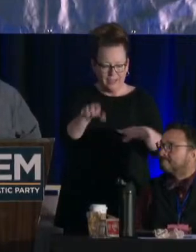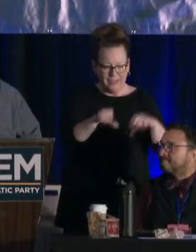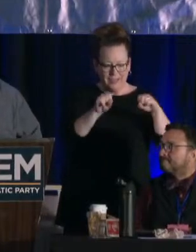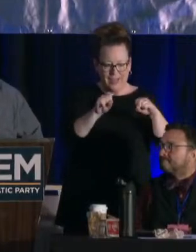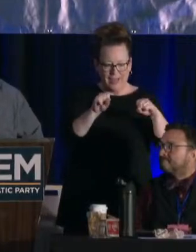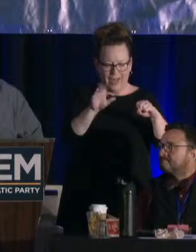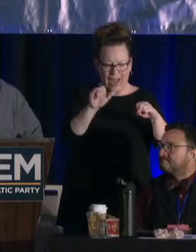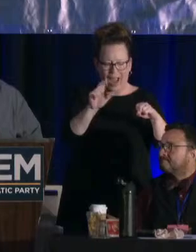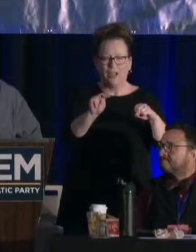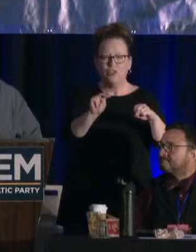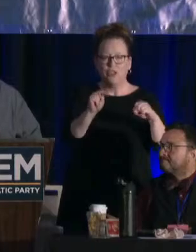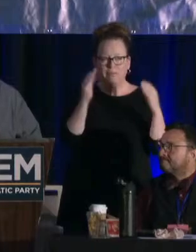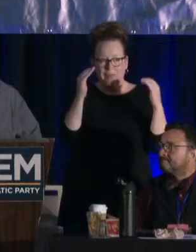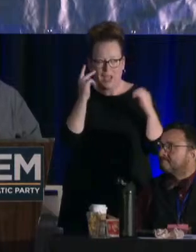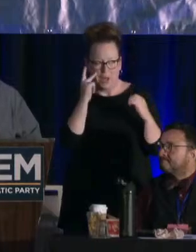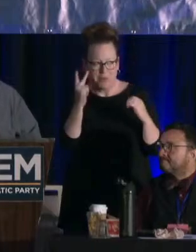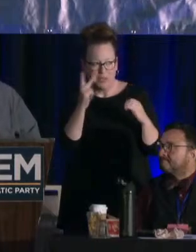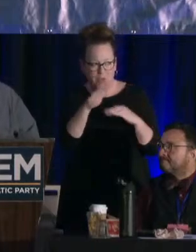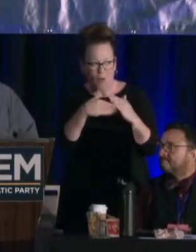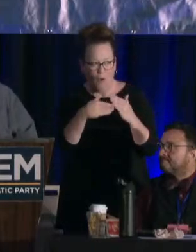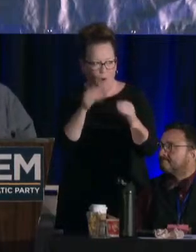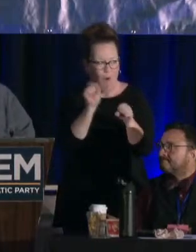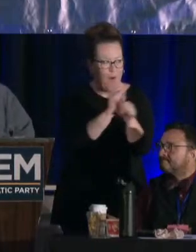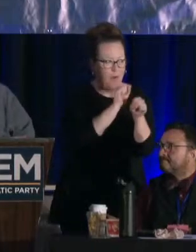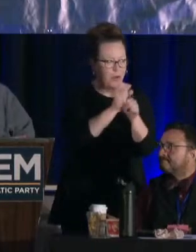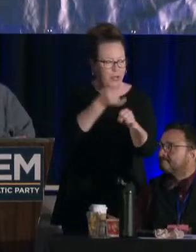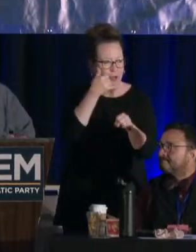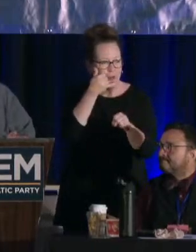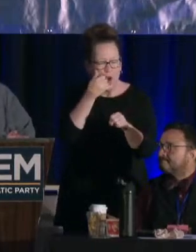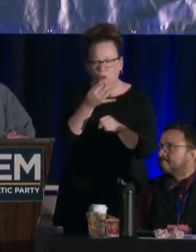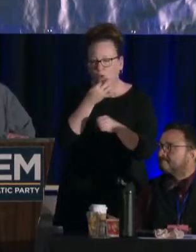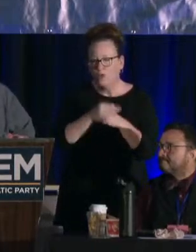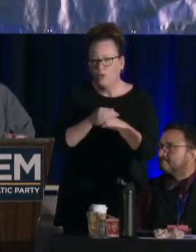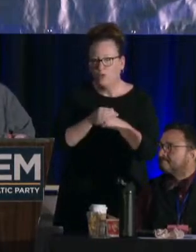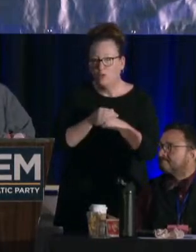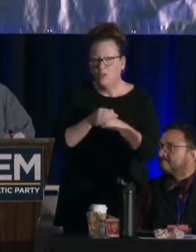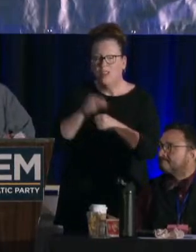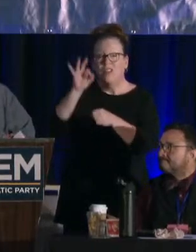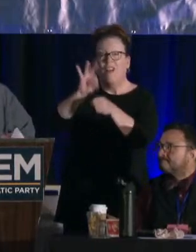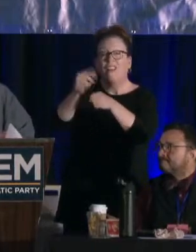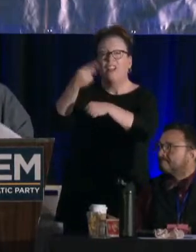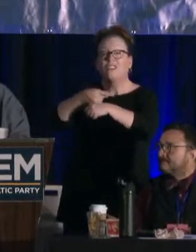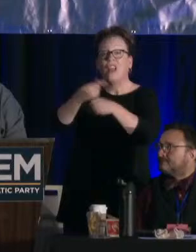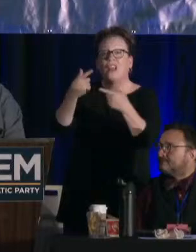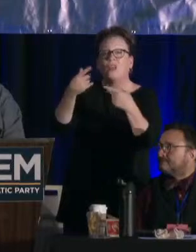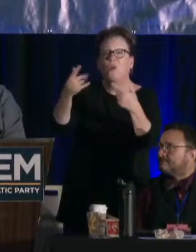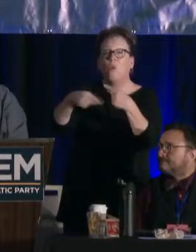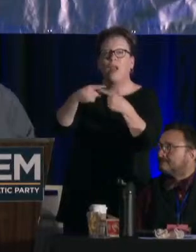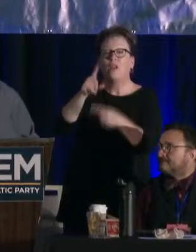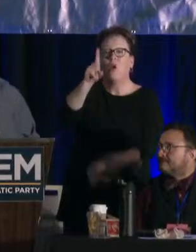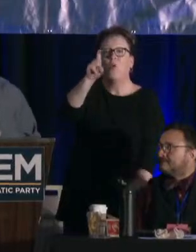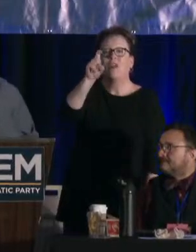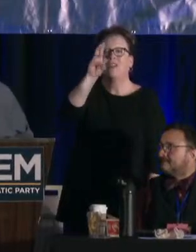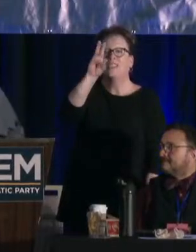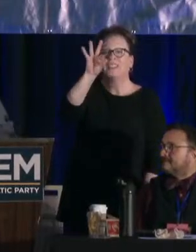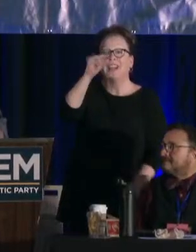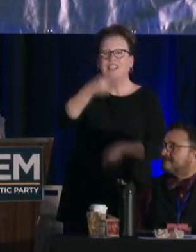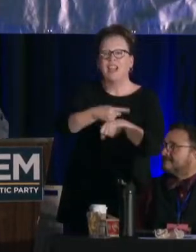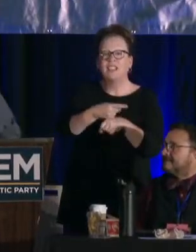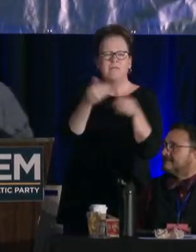canvas or virtual phone bank soon. Election Day is in 169 days. Let's go win. Thank